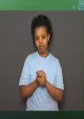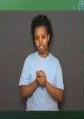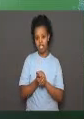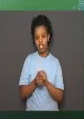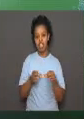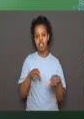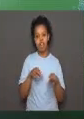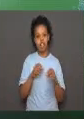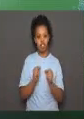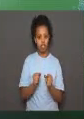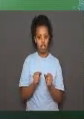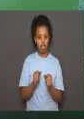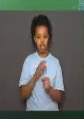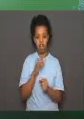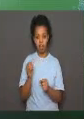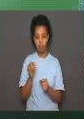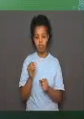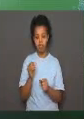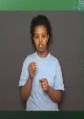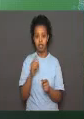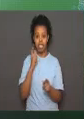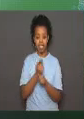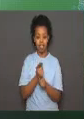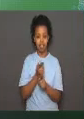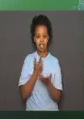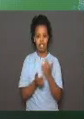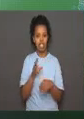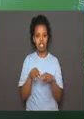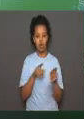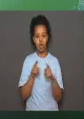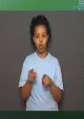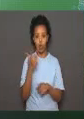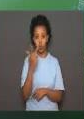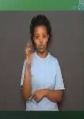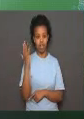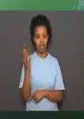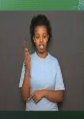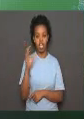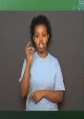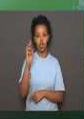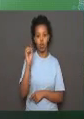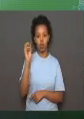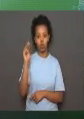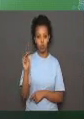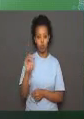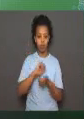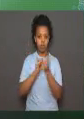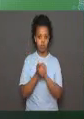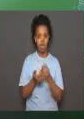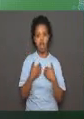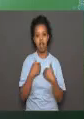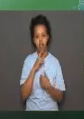We specifically discussed three different types of chromosomal